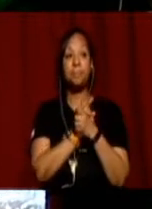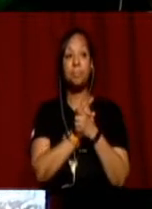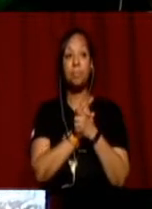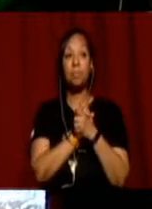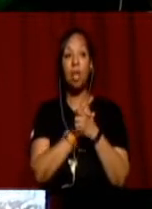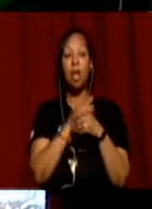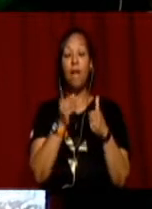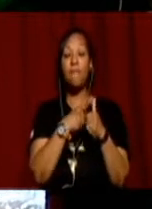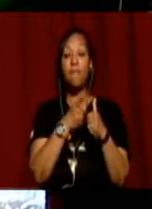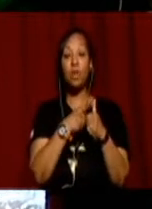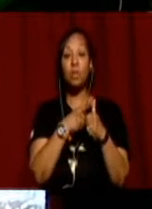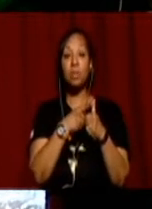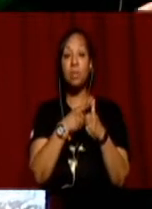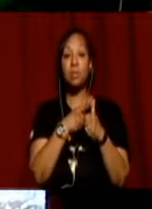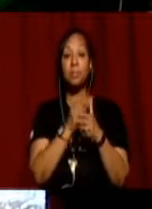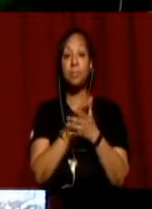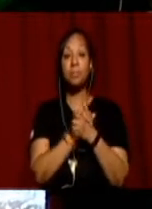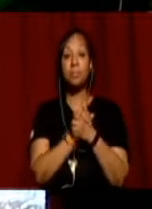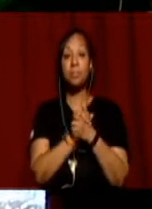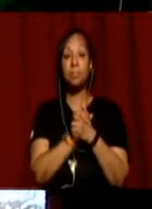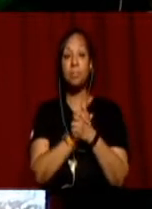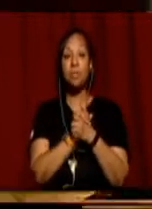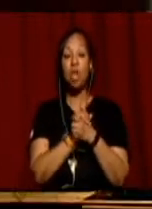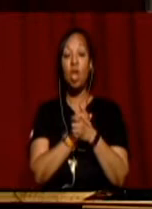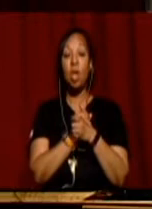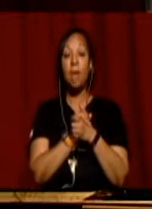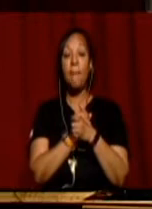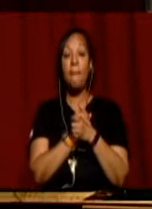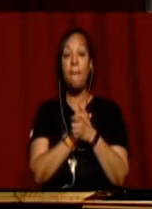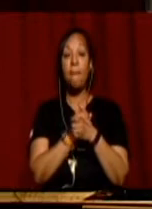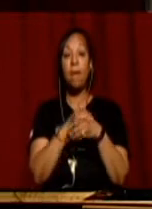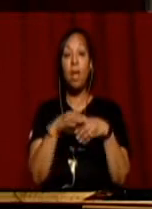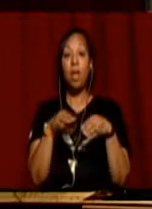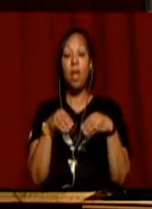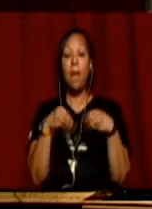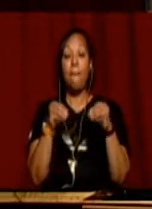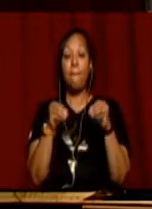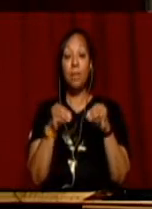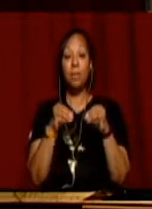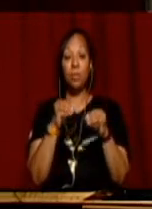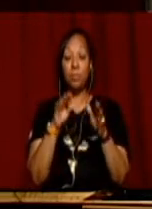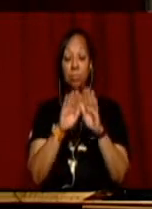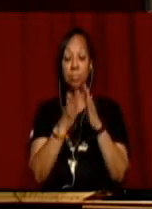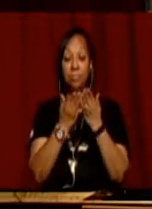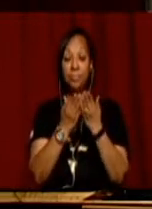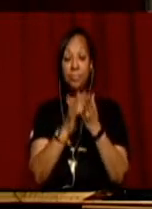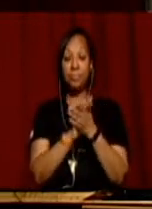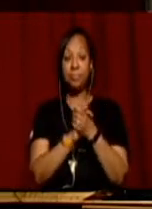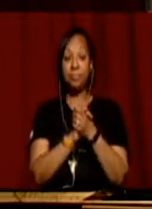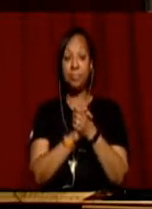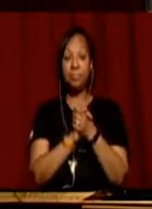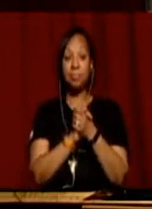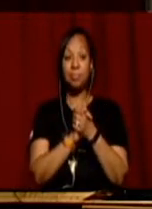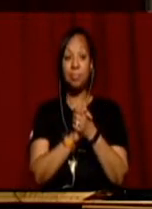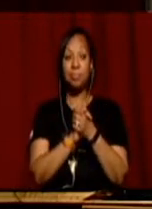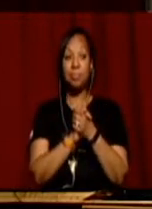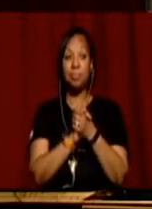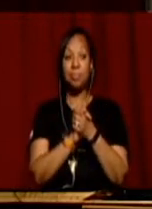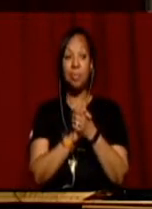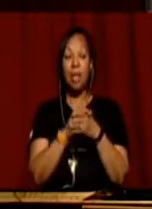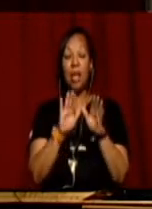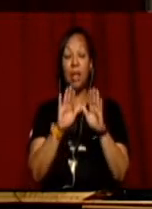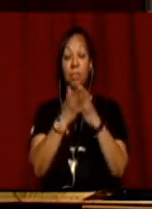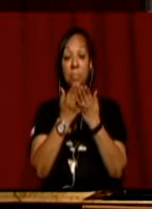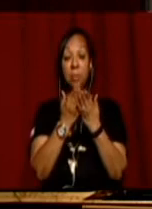Well, first I'll tell a little story. So we have a neighborhood bookstore, a used bookstore called Powell's, and they have what they call remainders, books